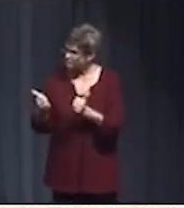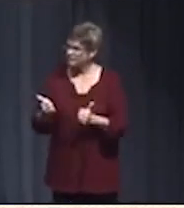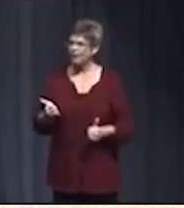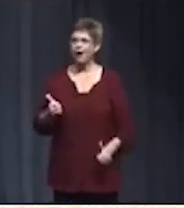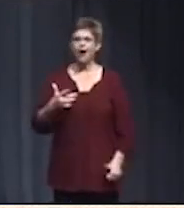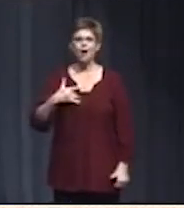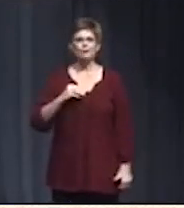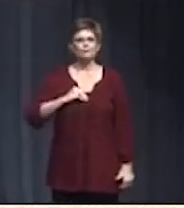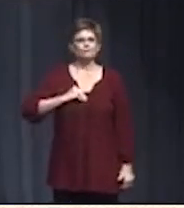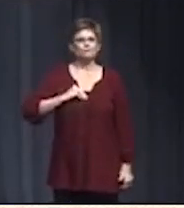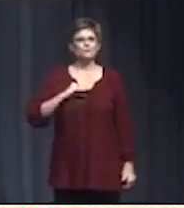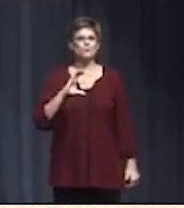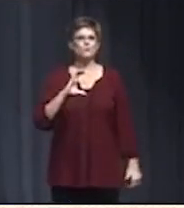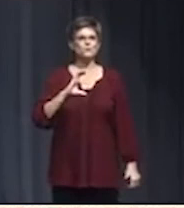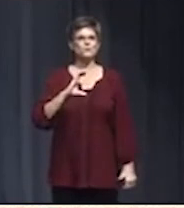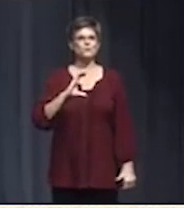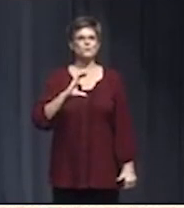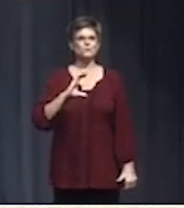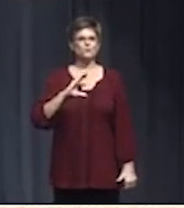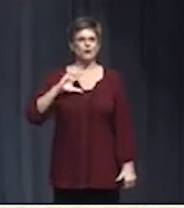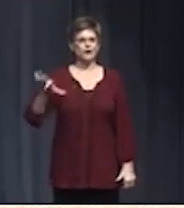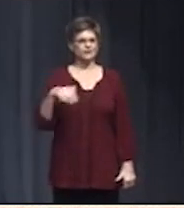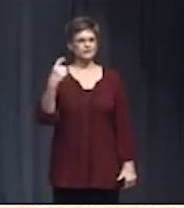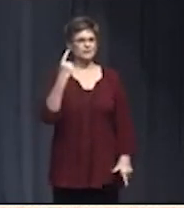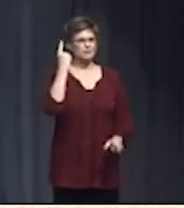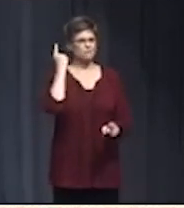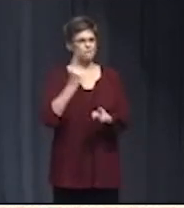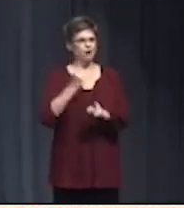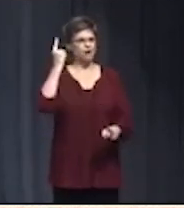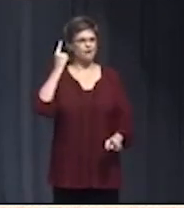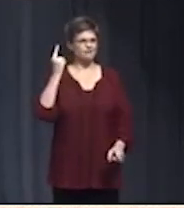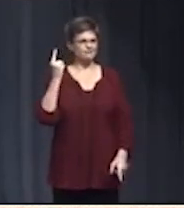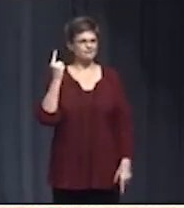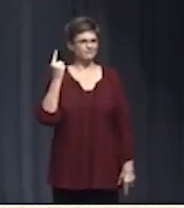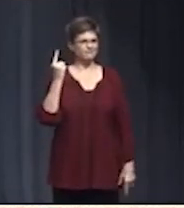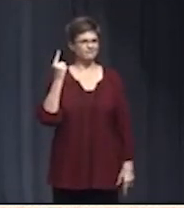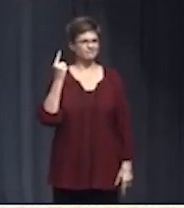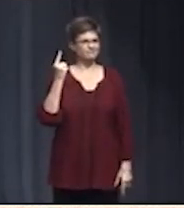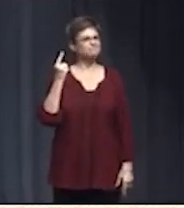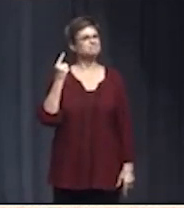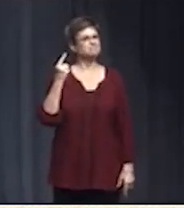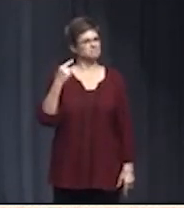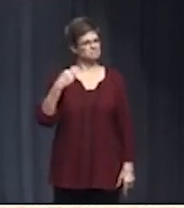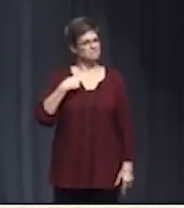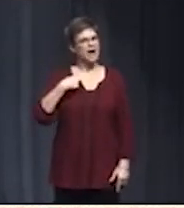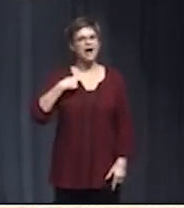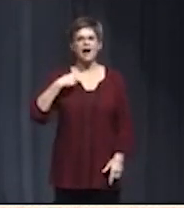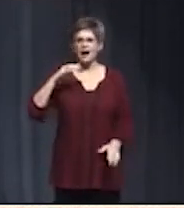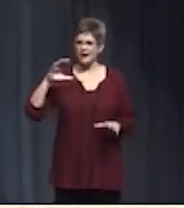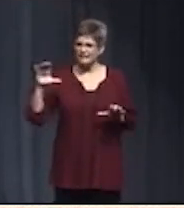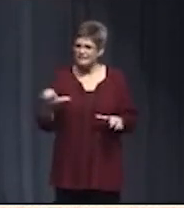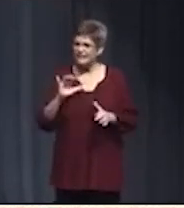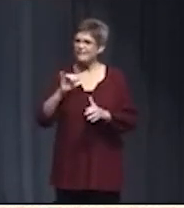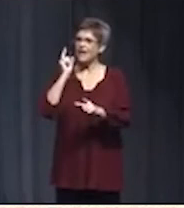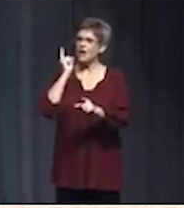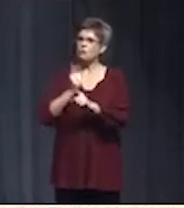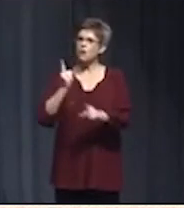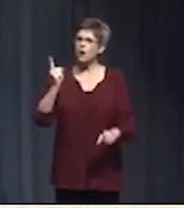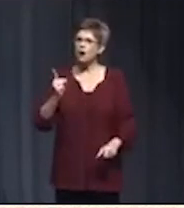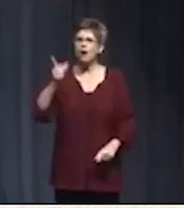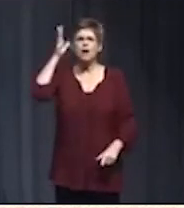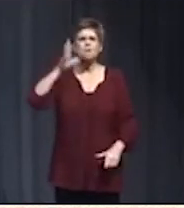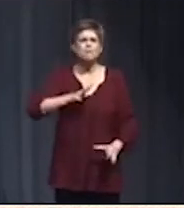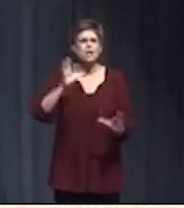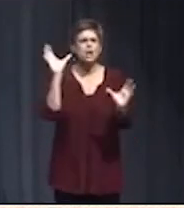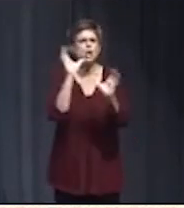that affirmation that I had done something right, that I was doing it right. We look for that.